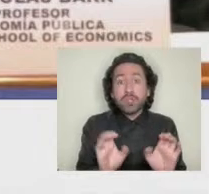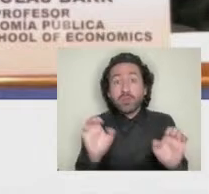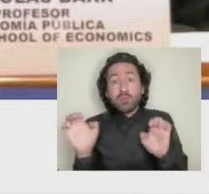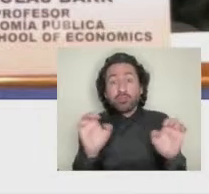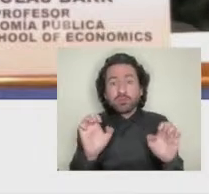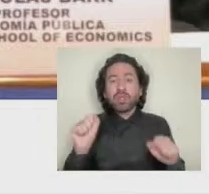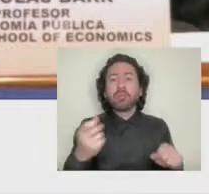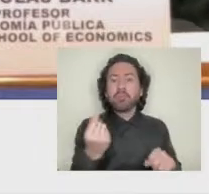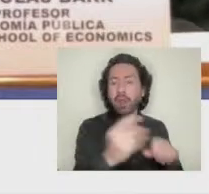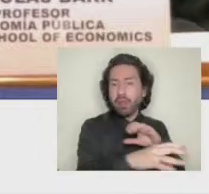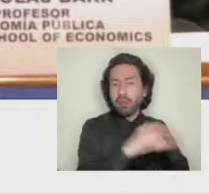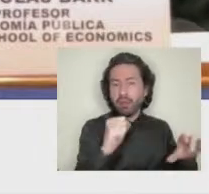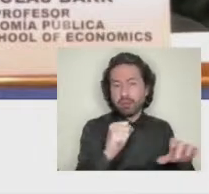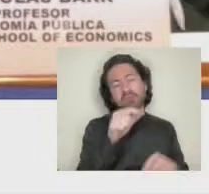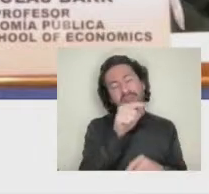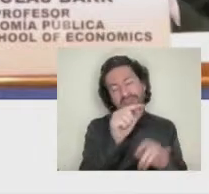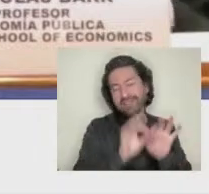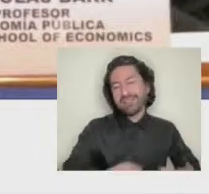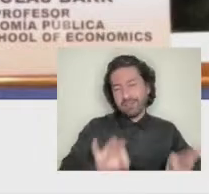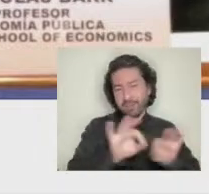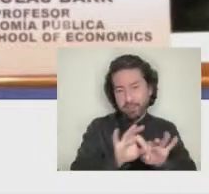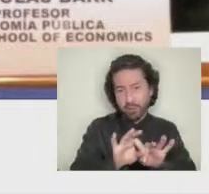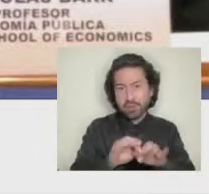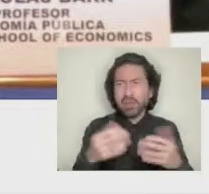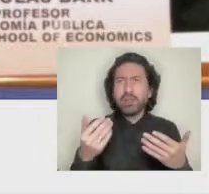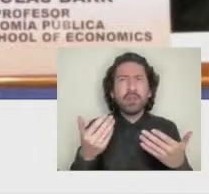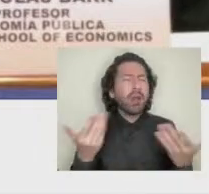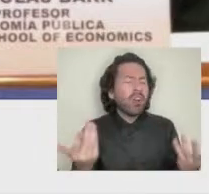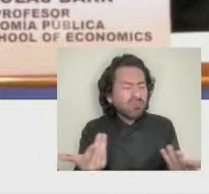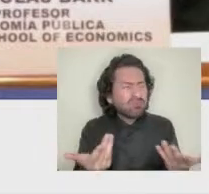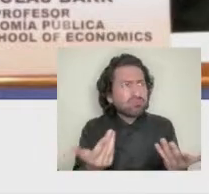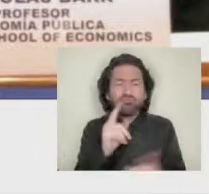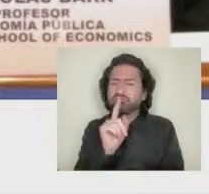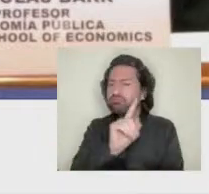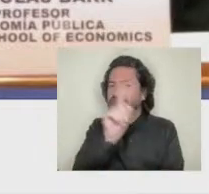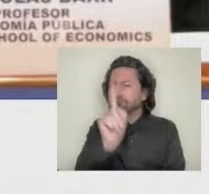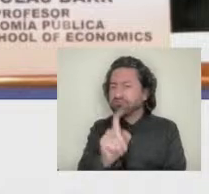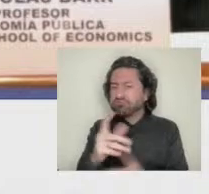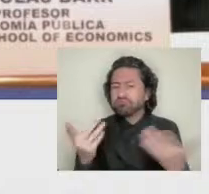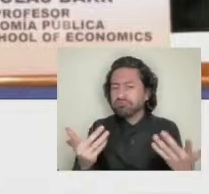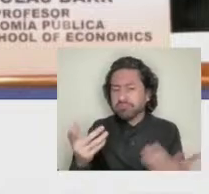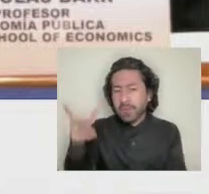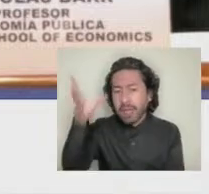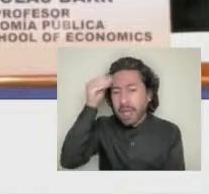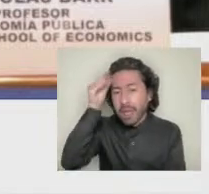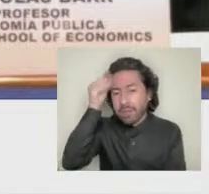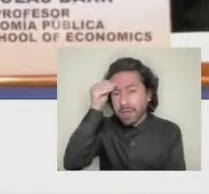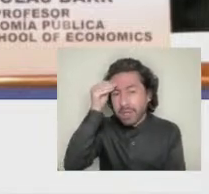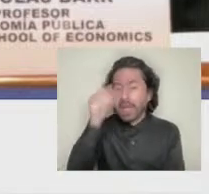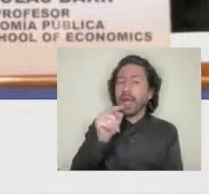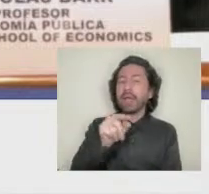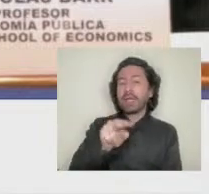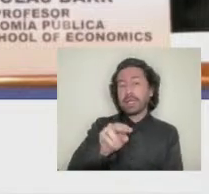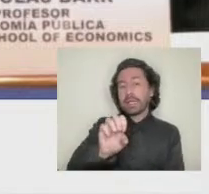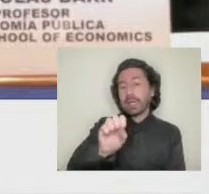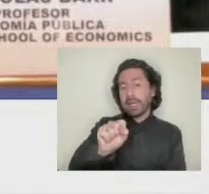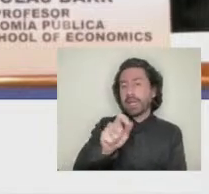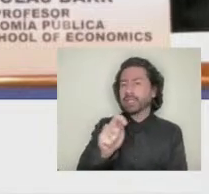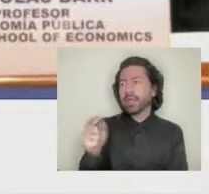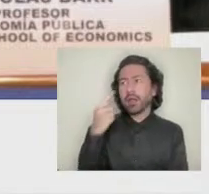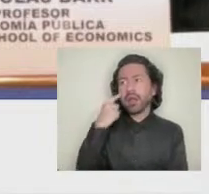we learn from this? Well, the approach respects the lessons from the economics of information and behavioral